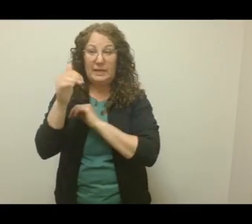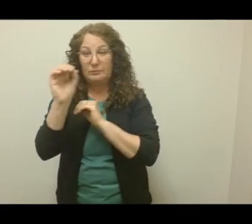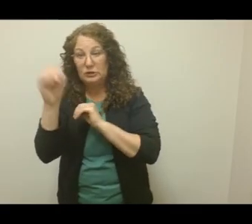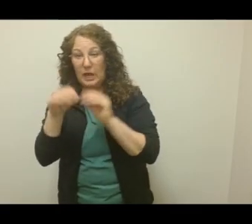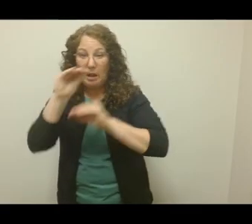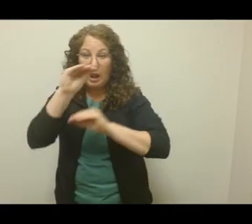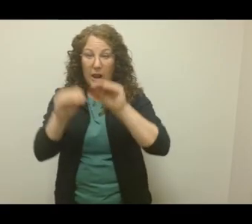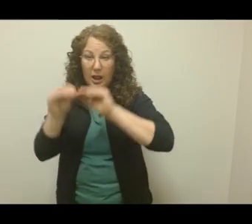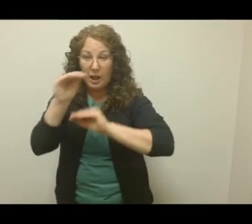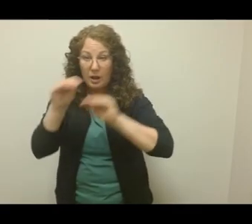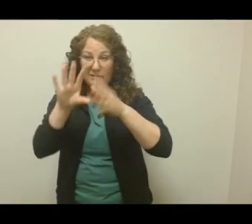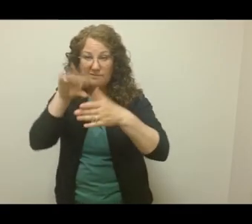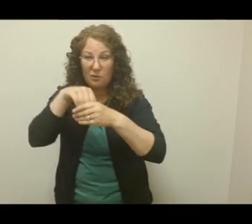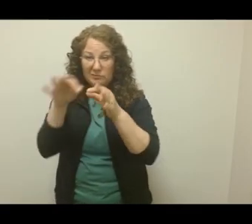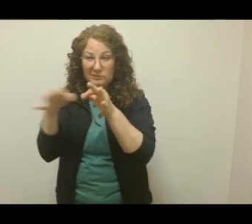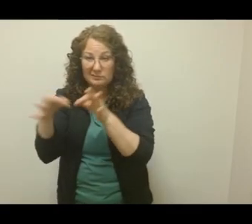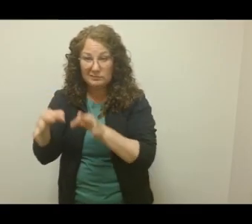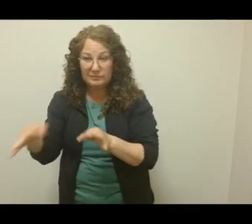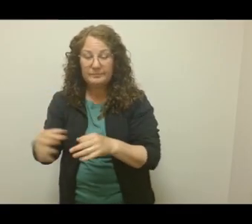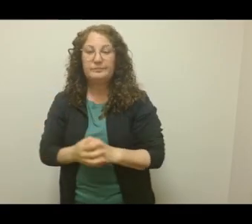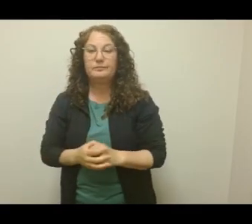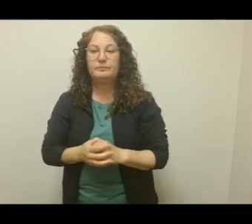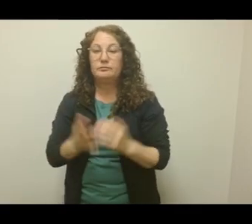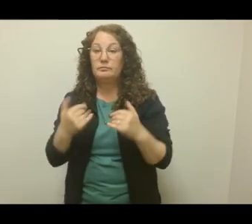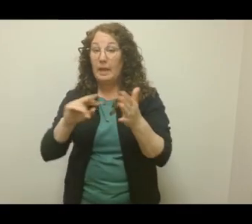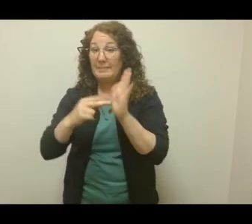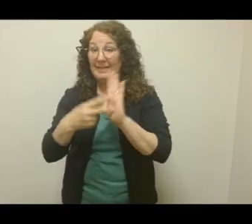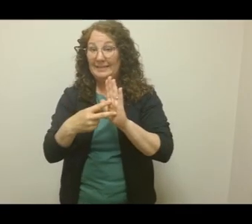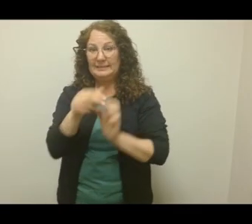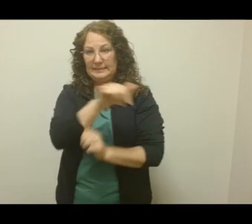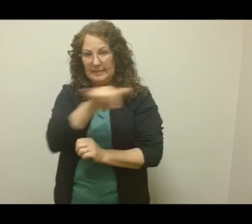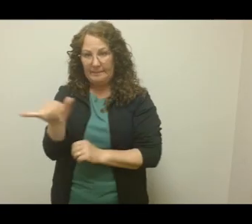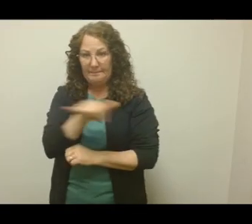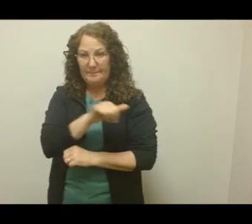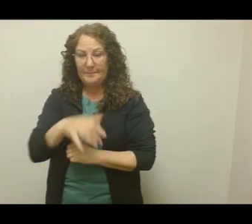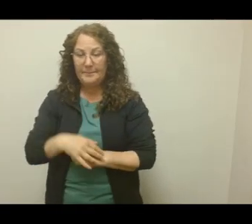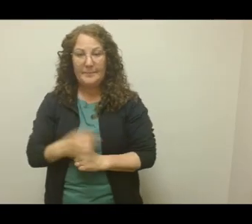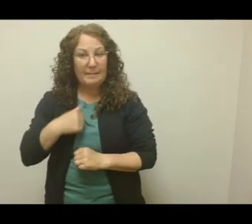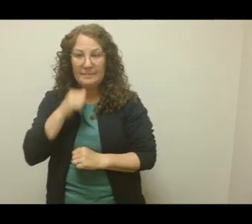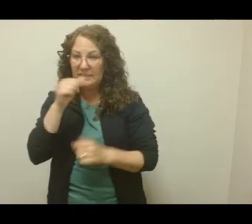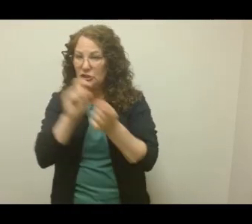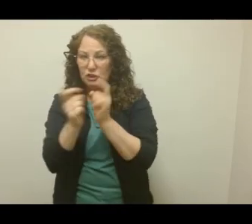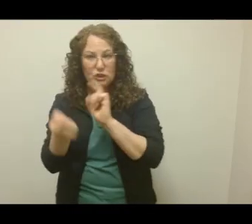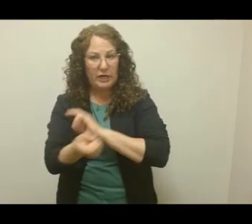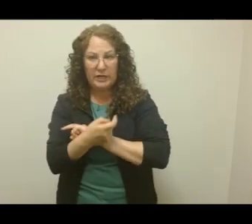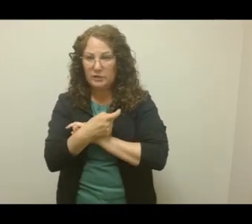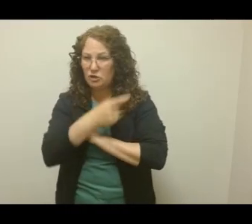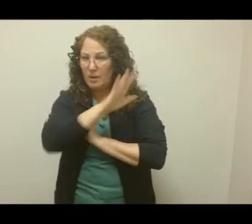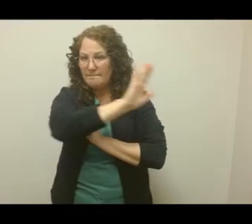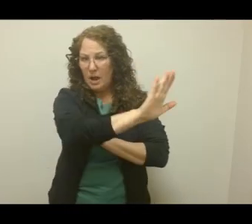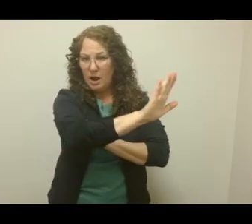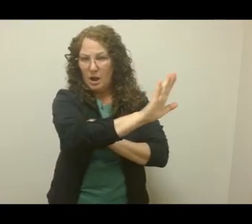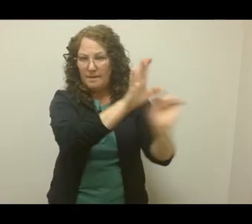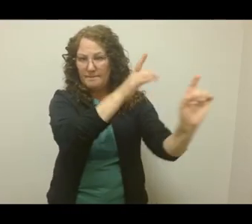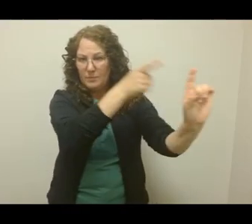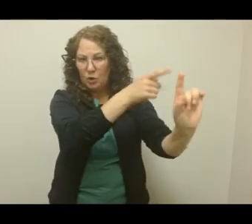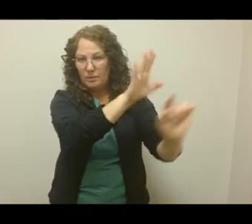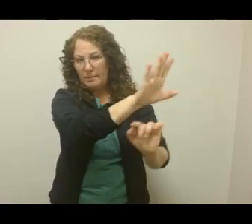around a little bit. The meaning is the same. I have not changed the source's point of